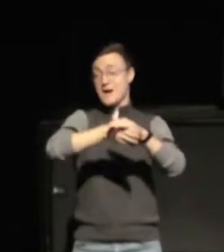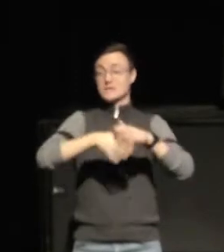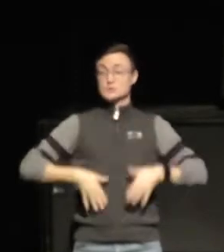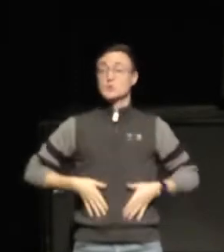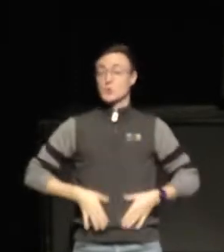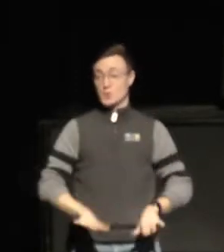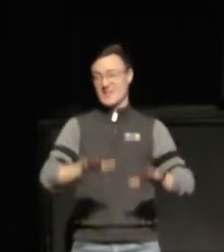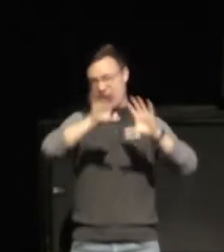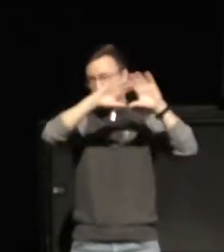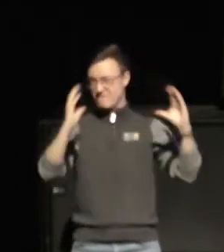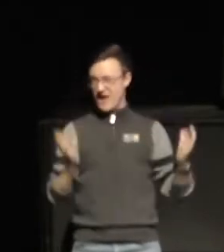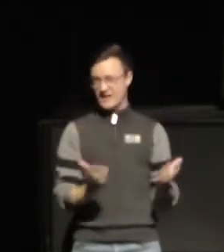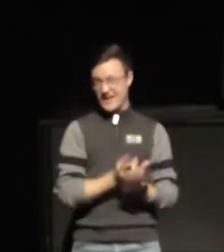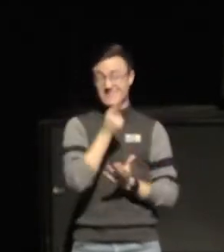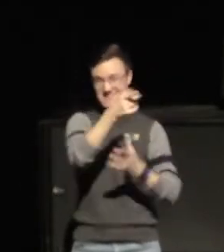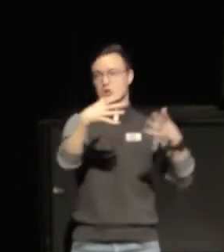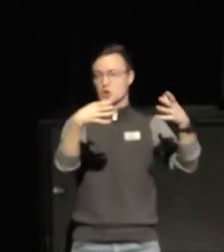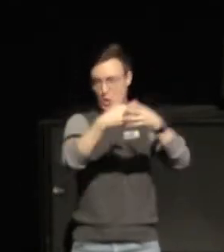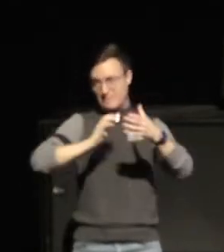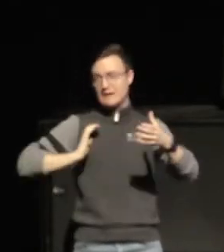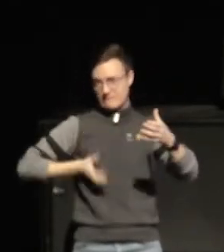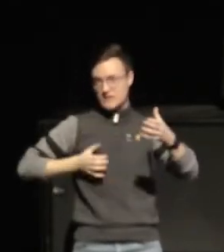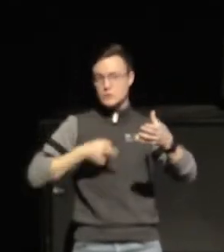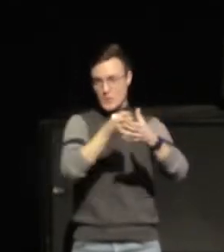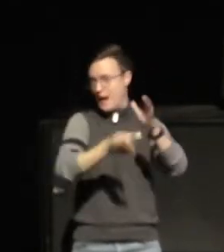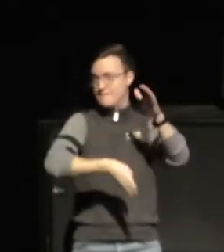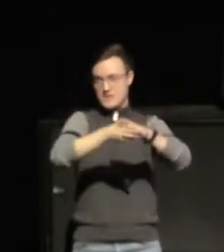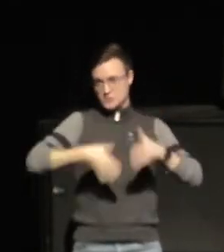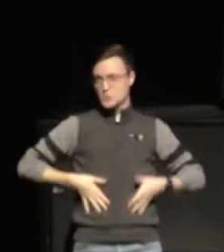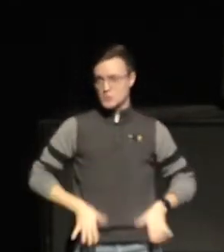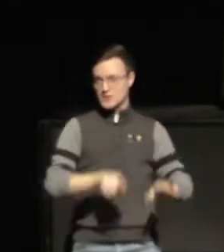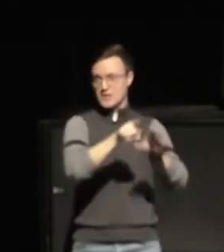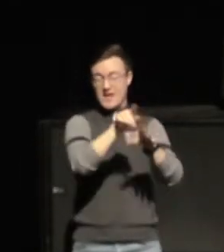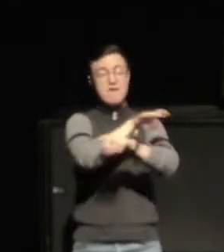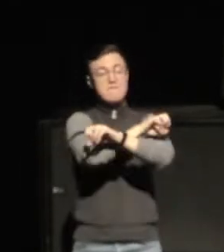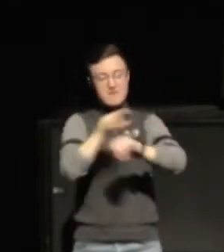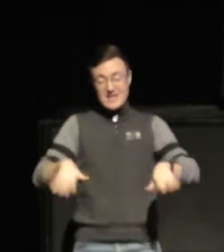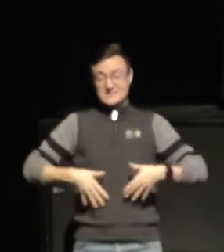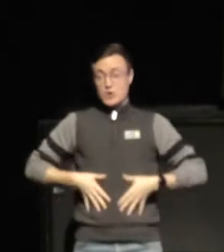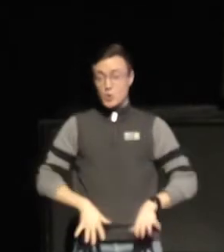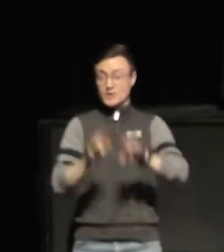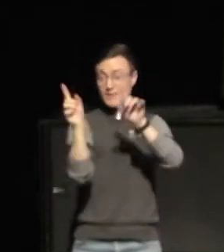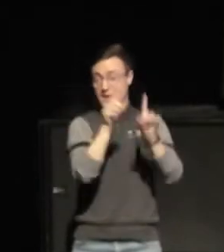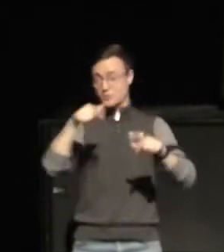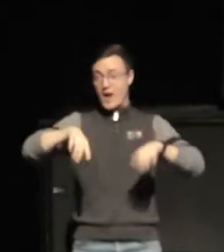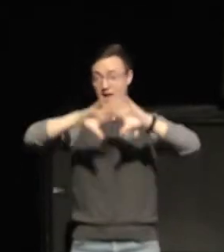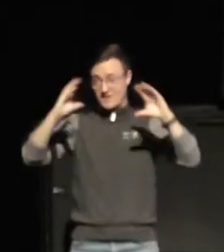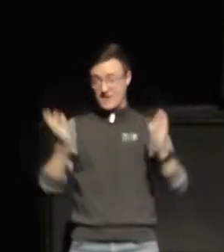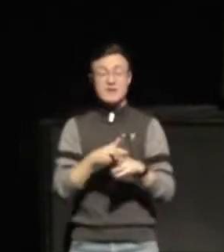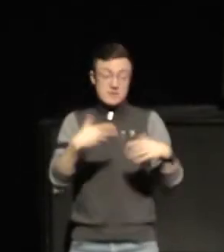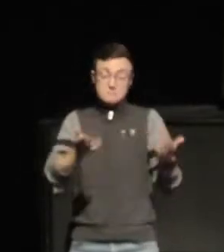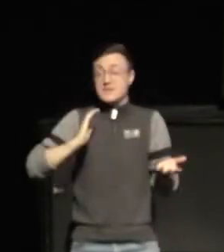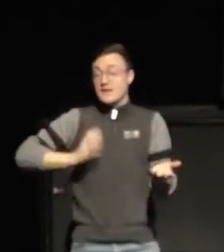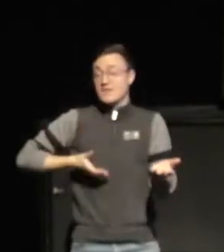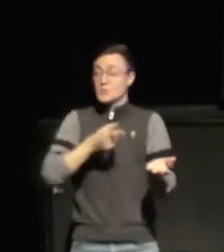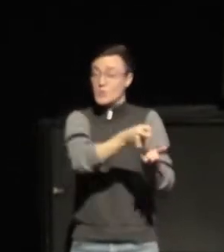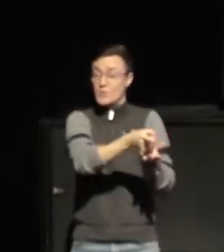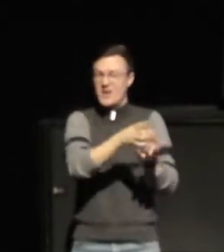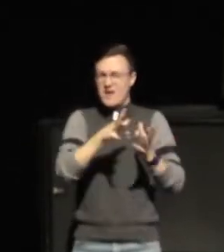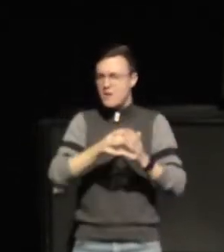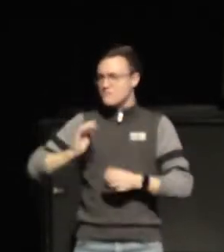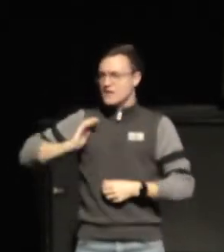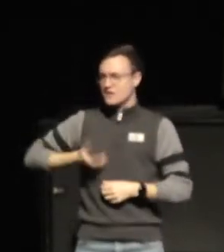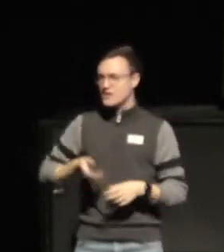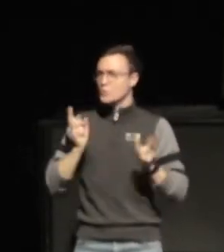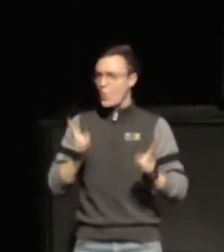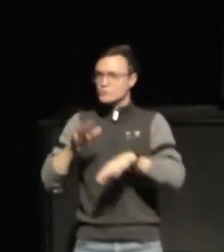often go hungry, are the majority of the hungry in the world, yet they're also the majority of the food producers